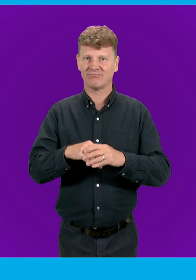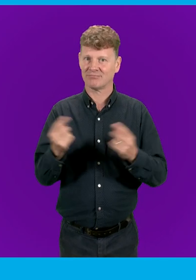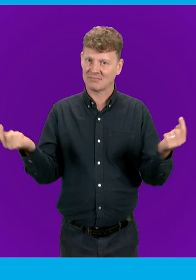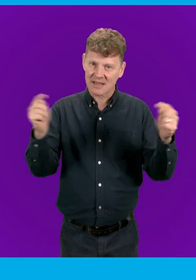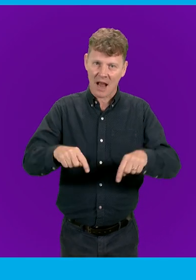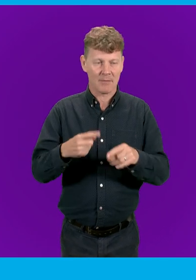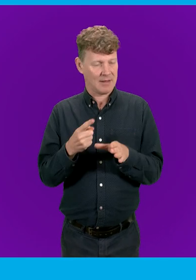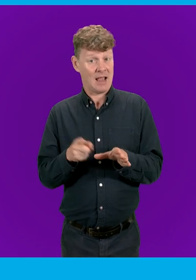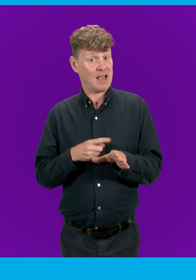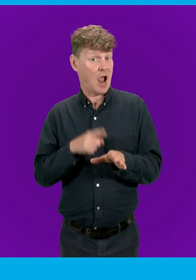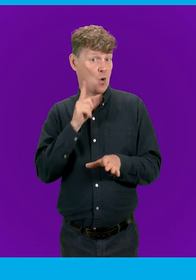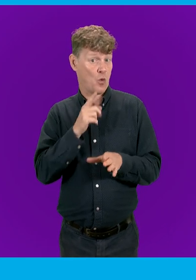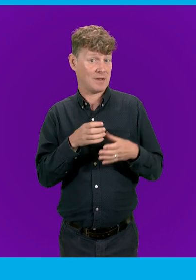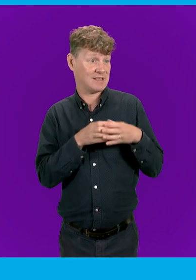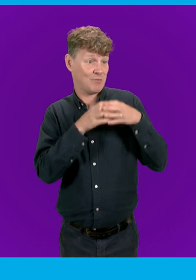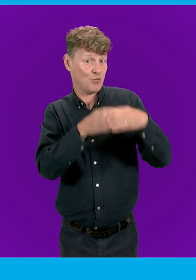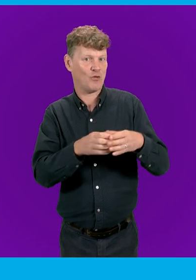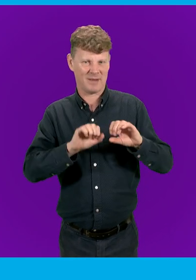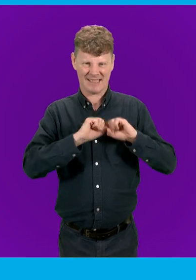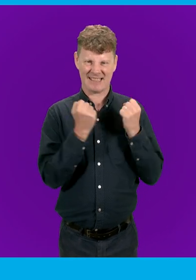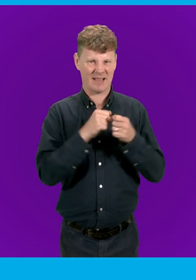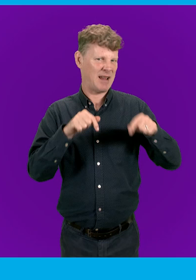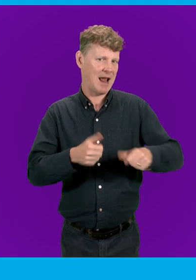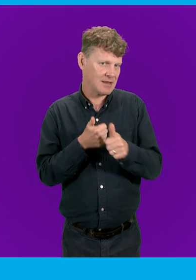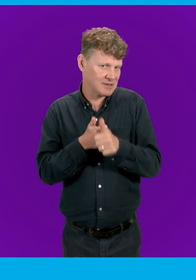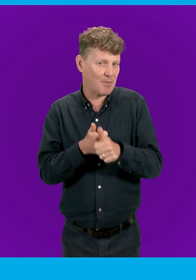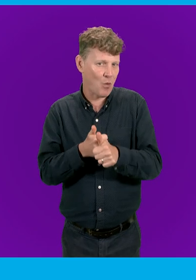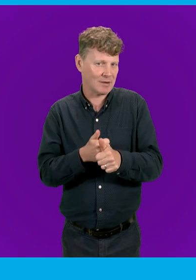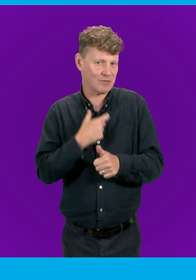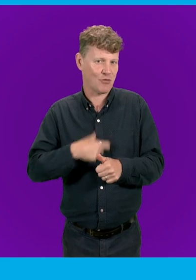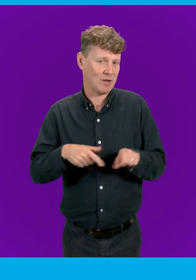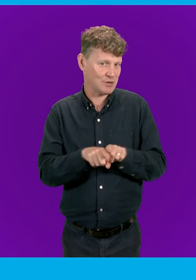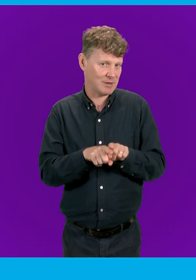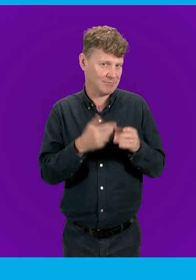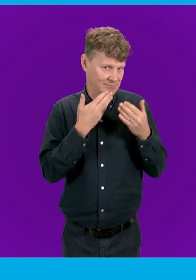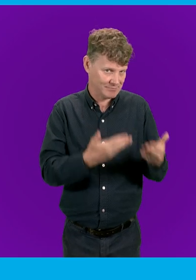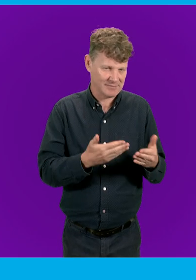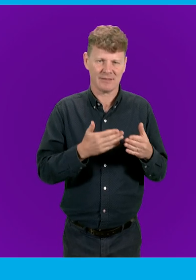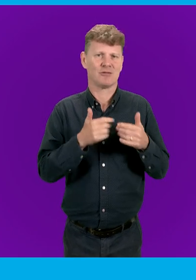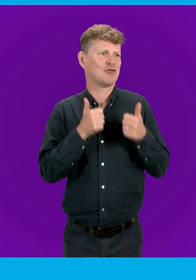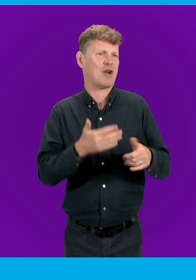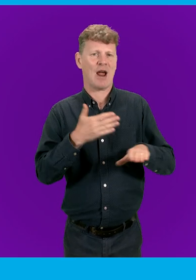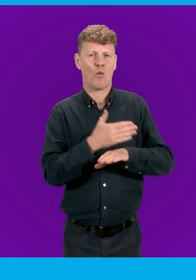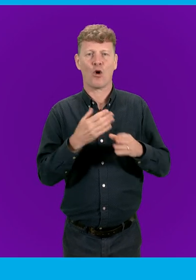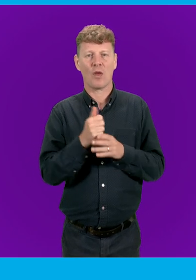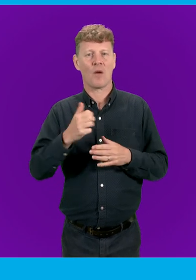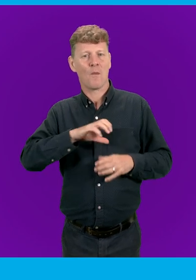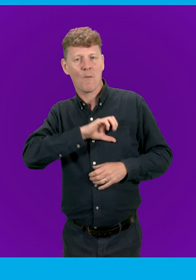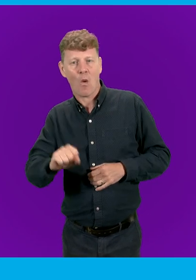and to the Young Women's Movement team who have been here in a support role as well, and for all your great work with Bold Women's